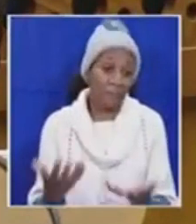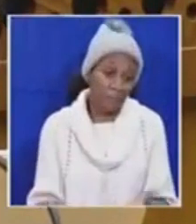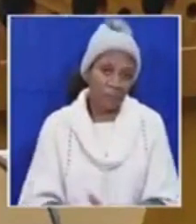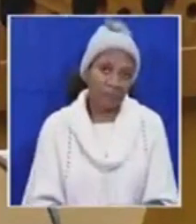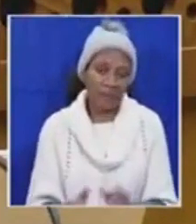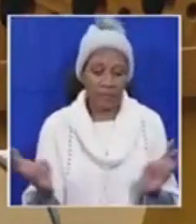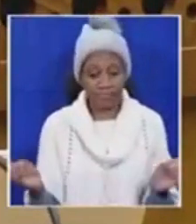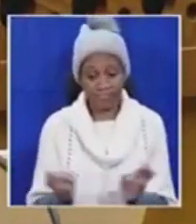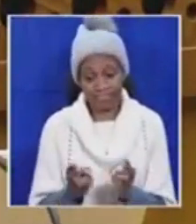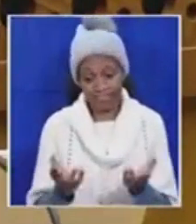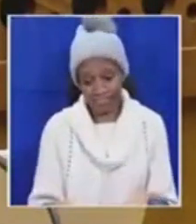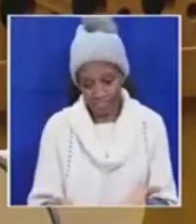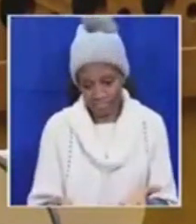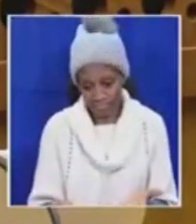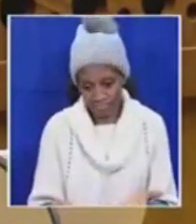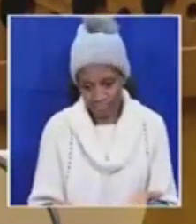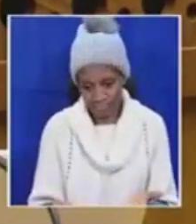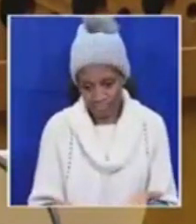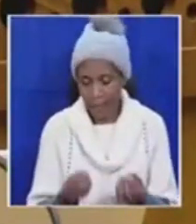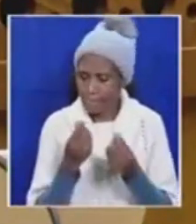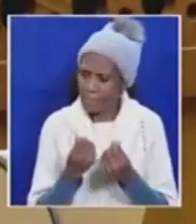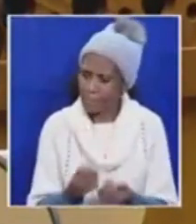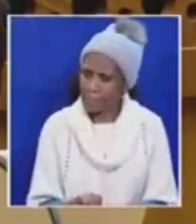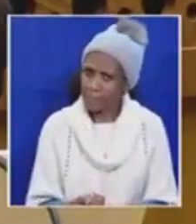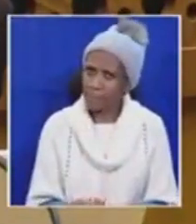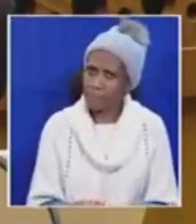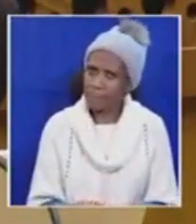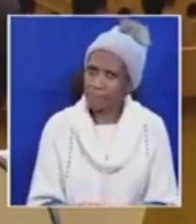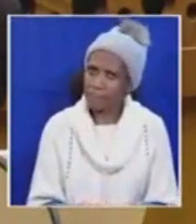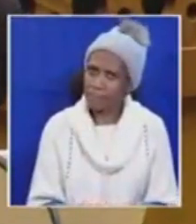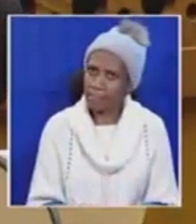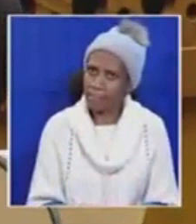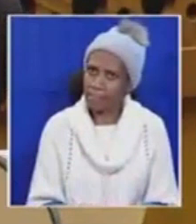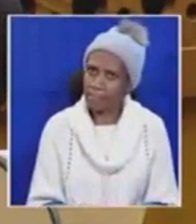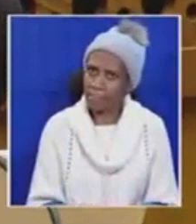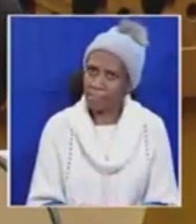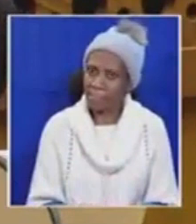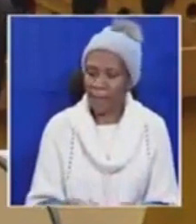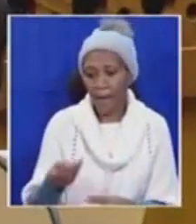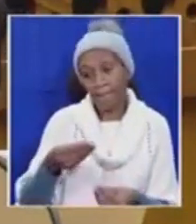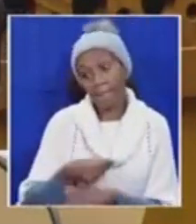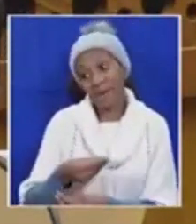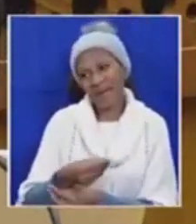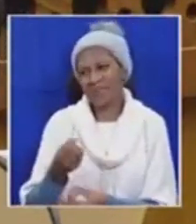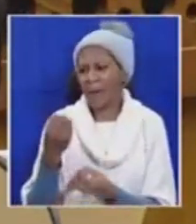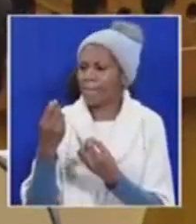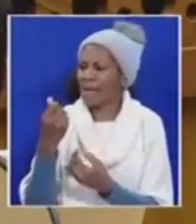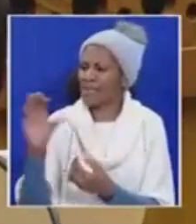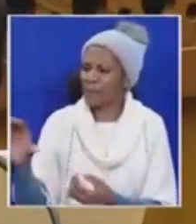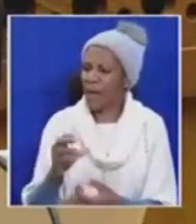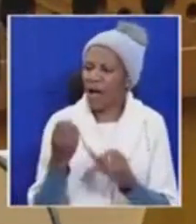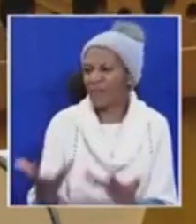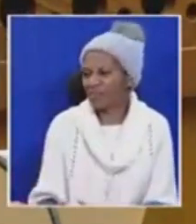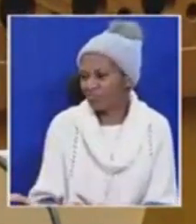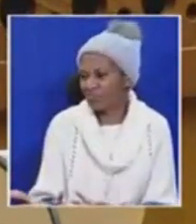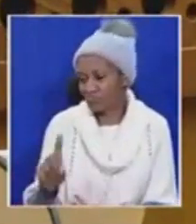In short, how much were those alleged bribes? Close